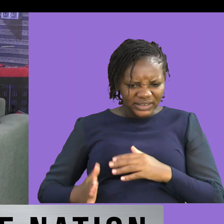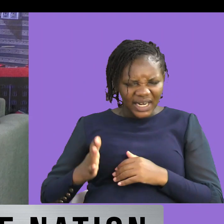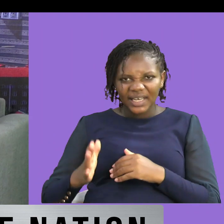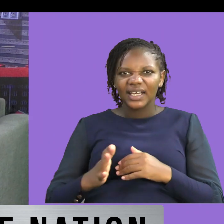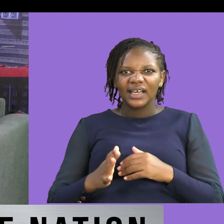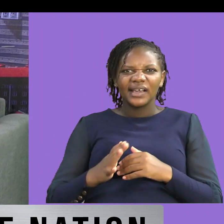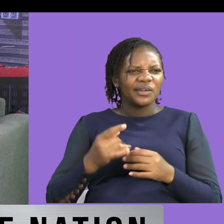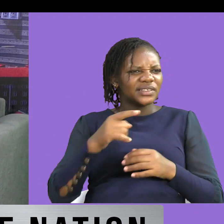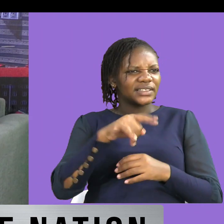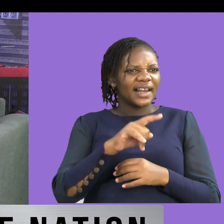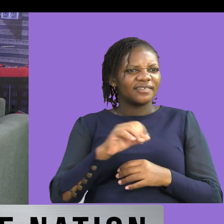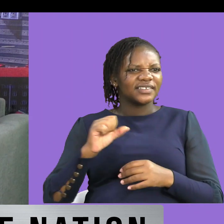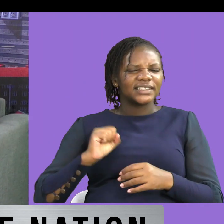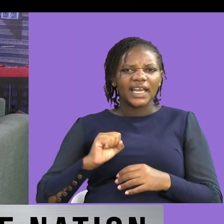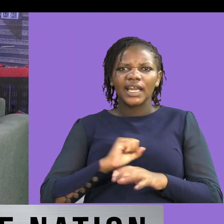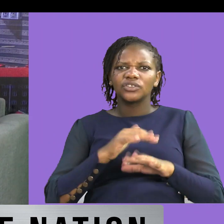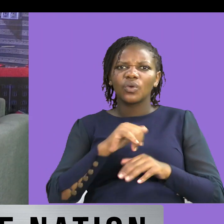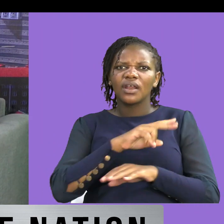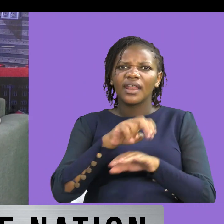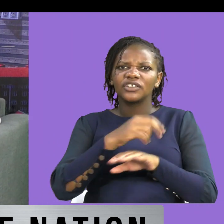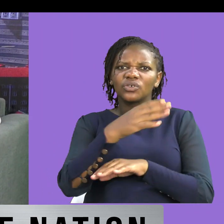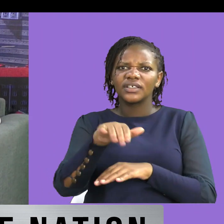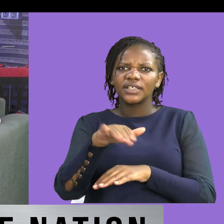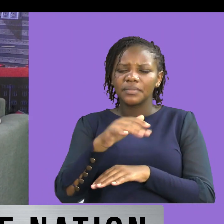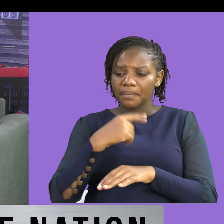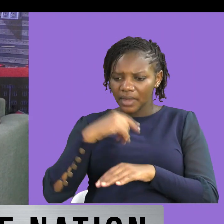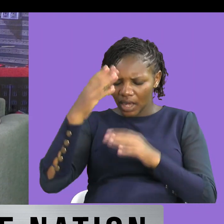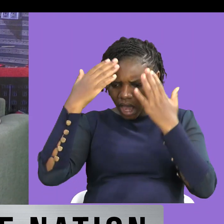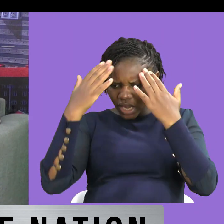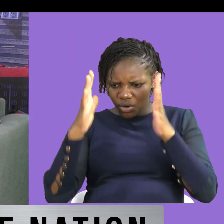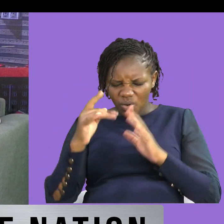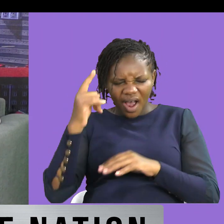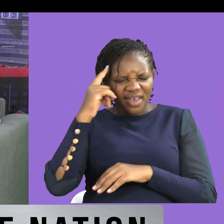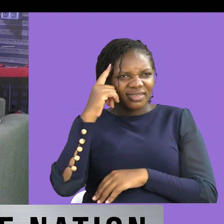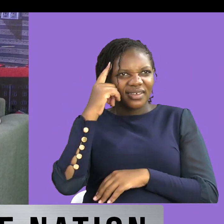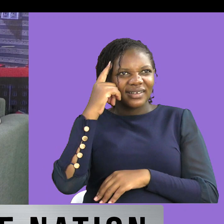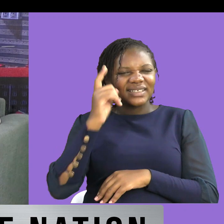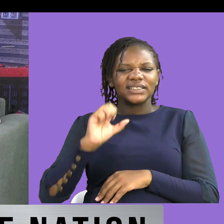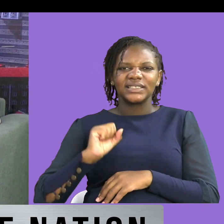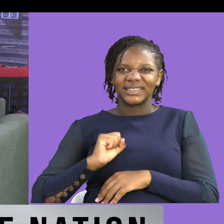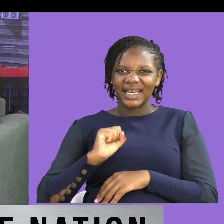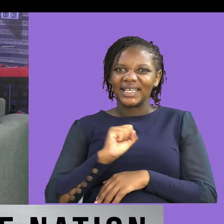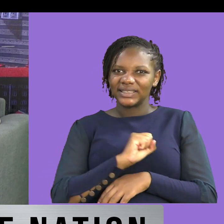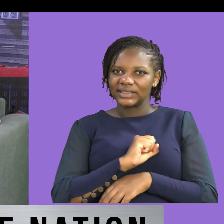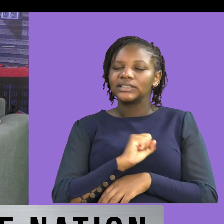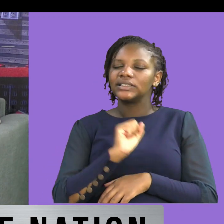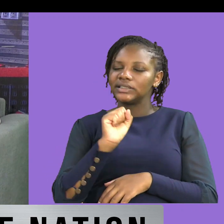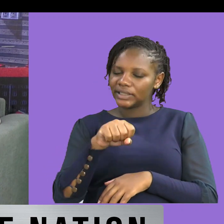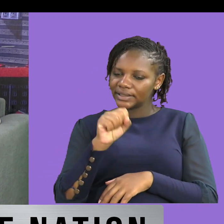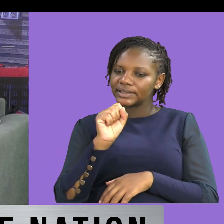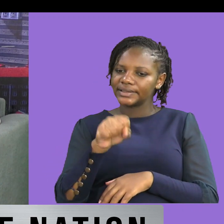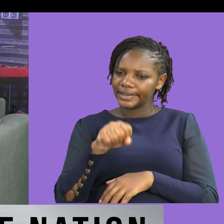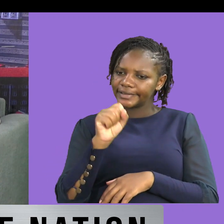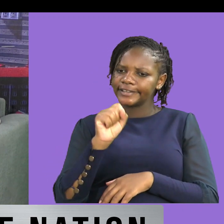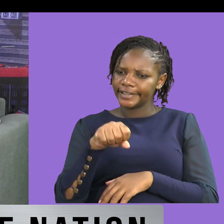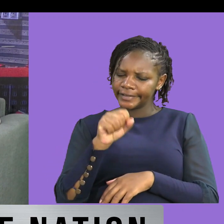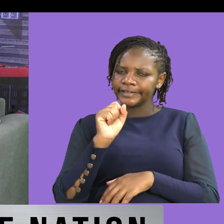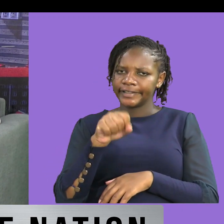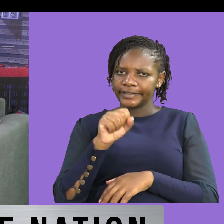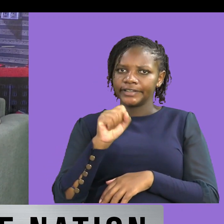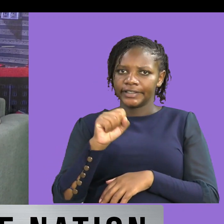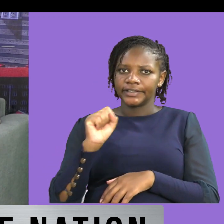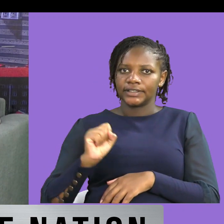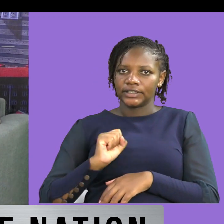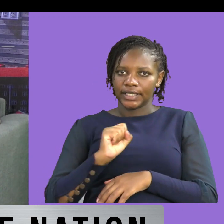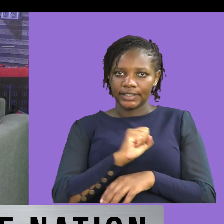she in the National Assembly? I'll confirm that. No, she should be she's in the Senate. Yeah, should be in the Senate. Yes. Senate is where a lot of space